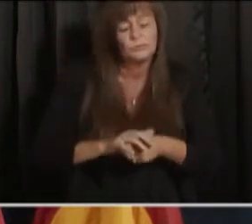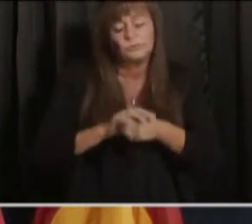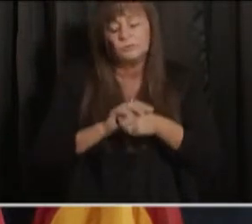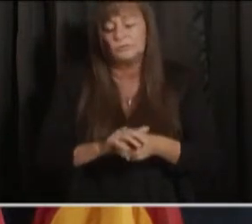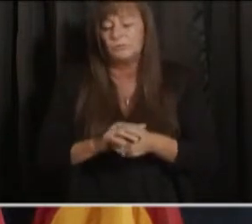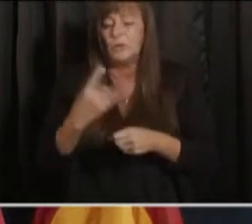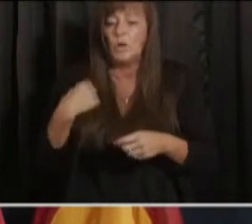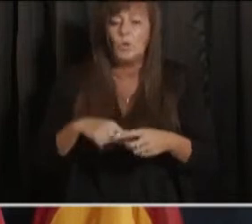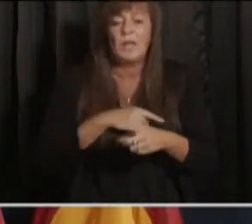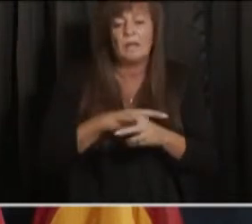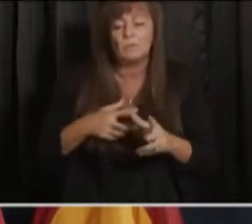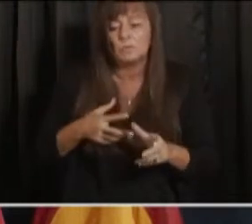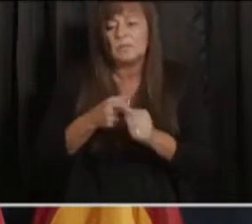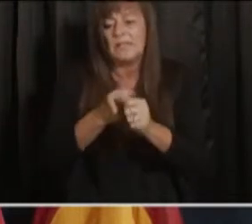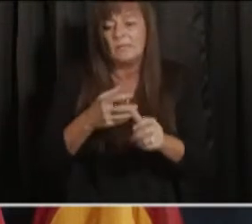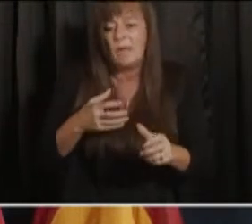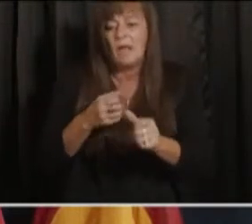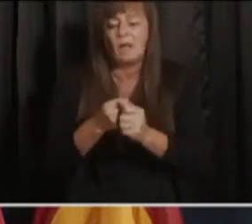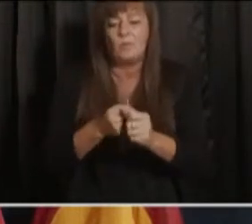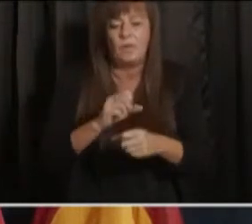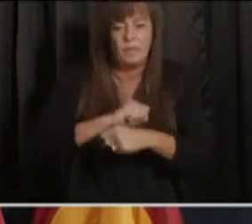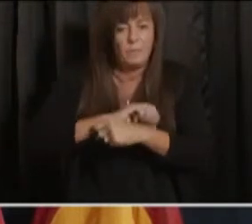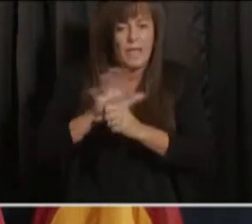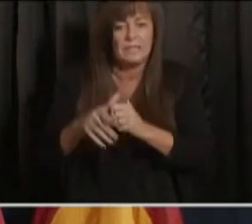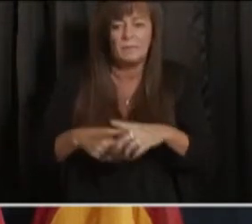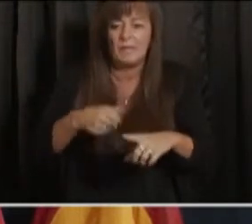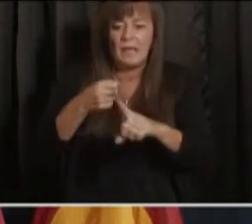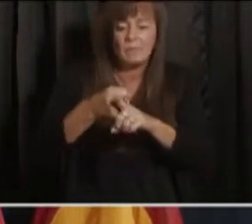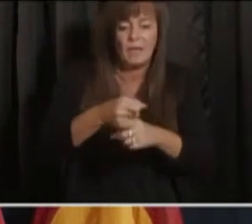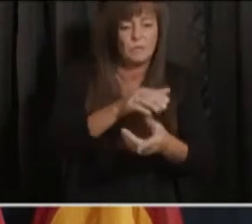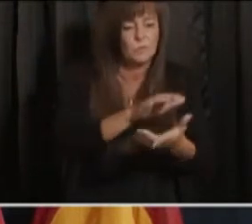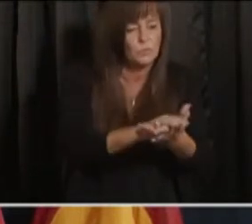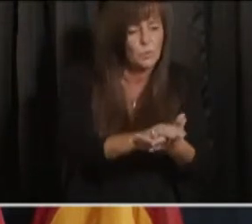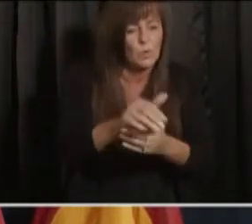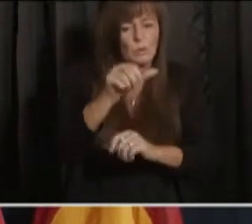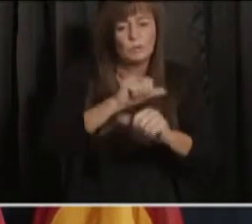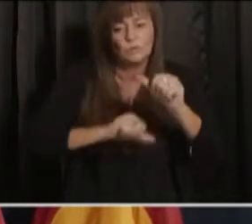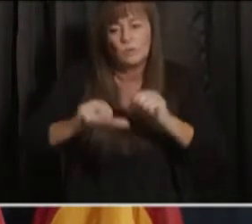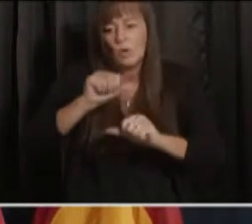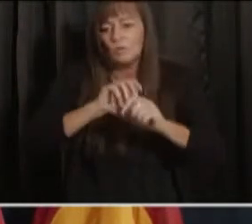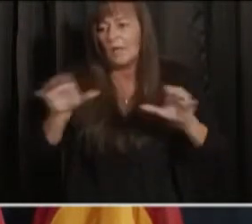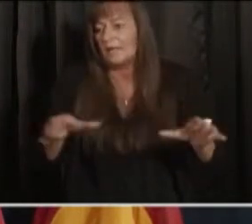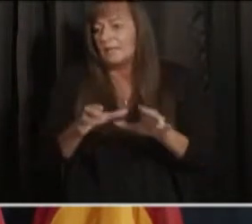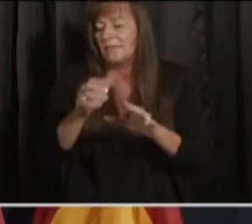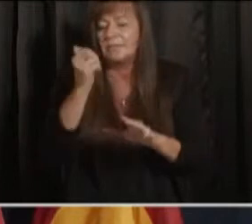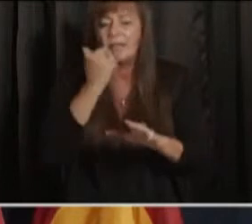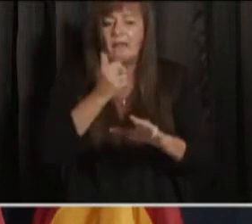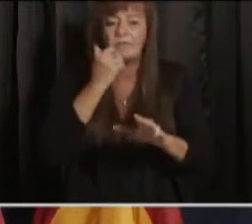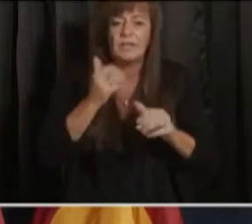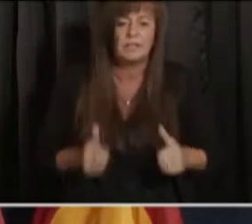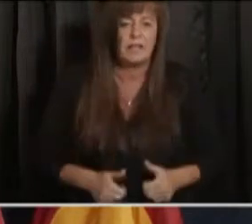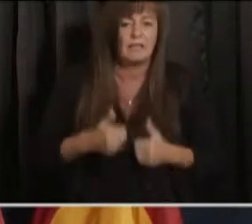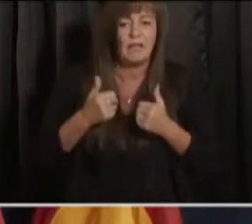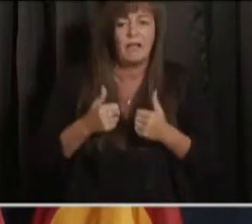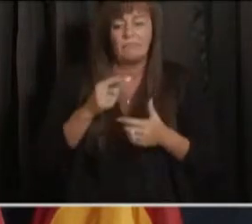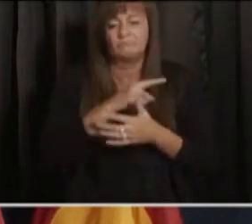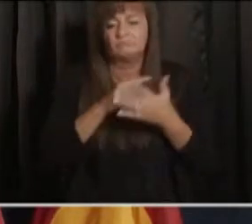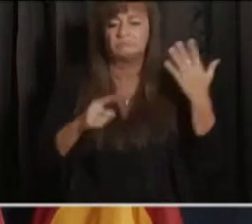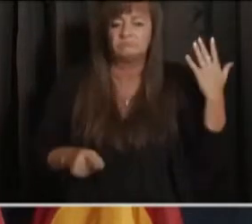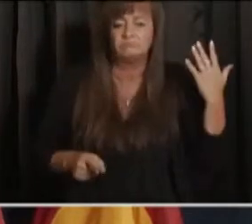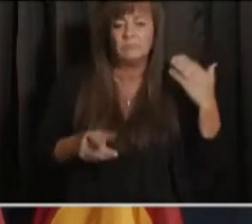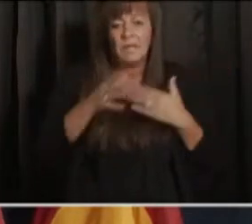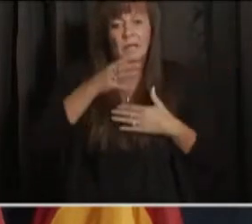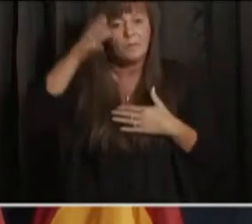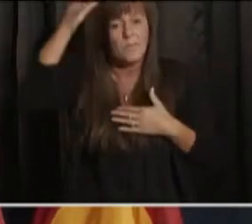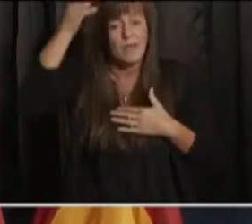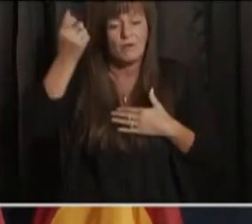evolving health guidance and the pandemic's impacts on school, social activities, and everyday life. For those parents or caregivers who have